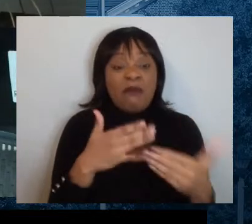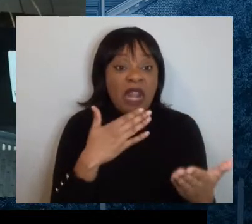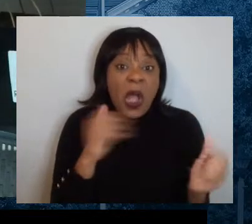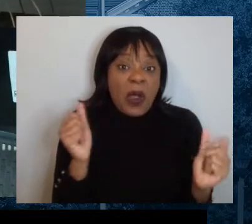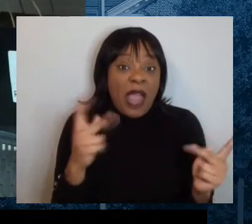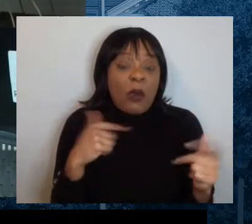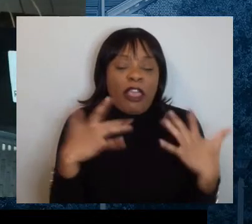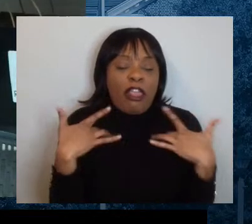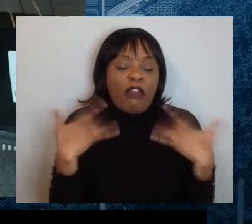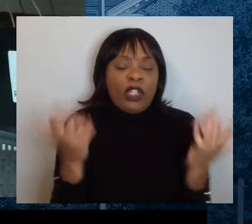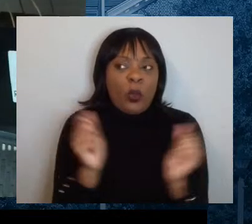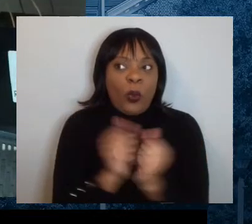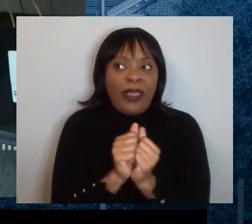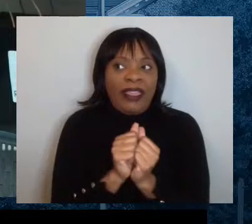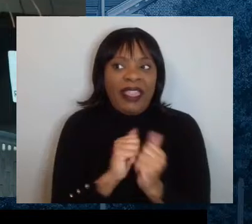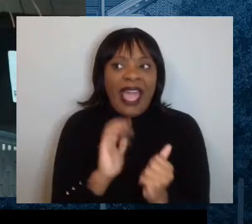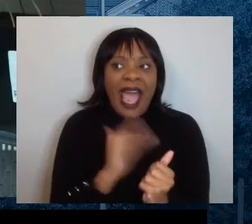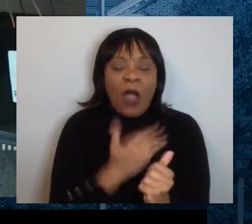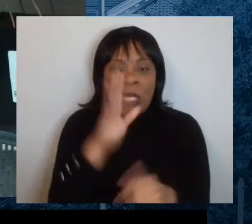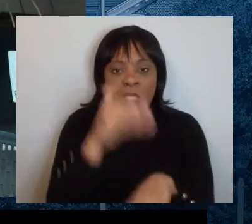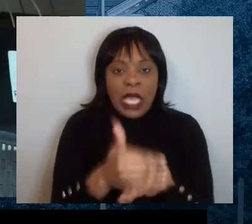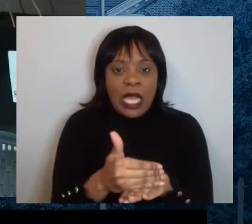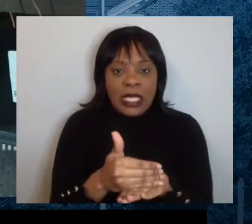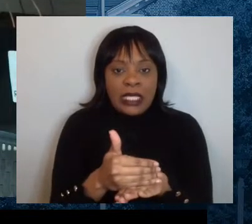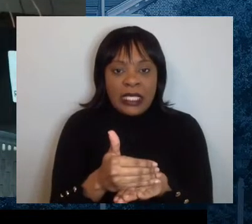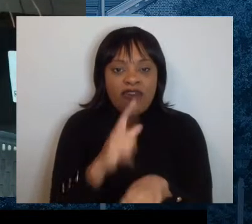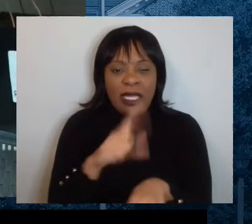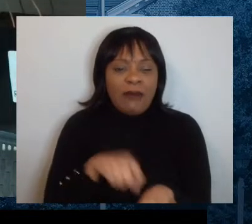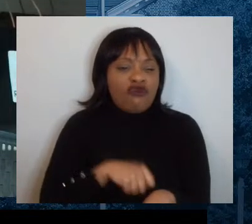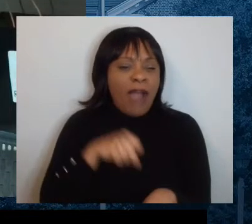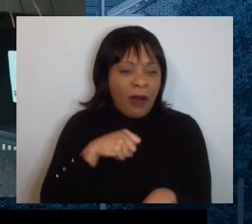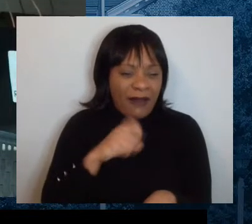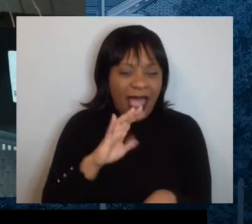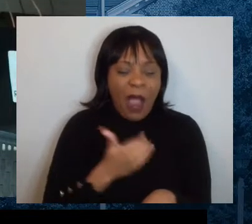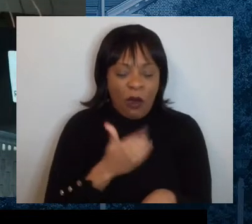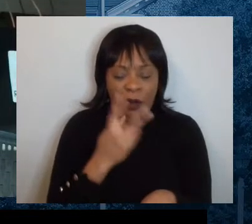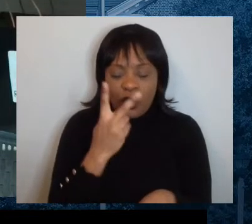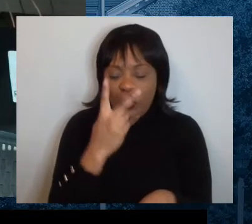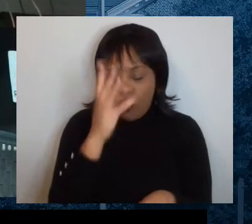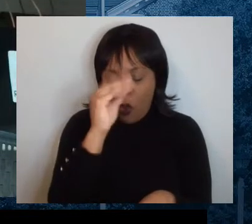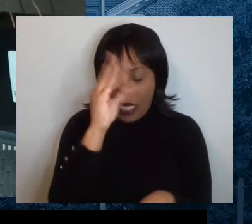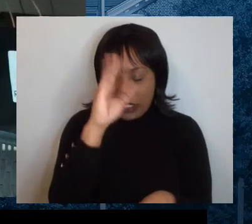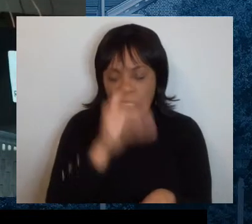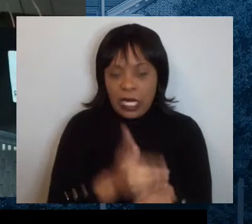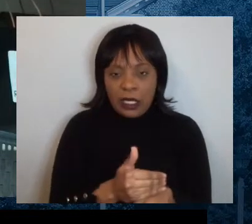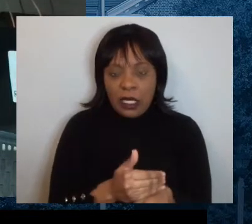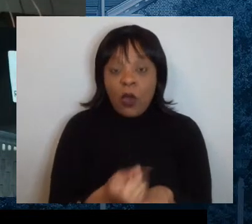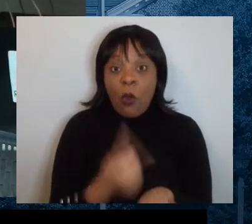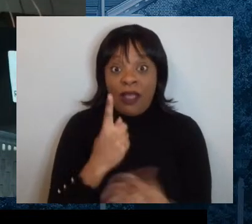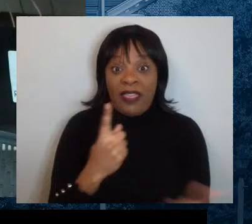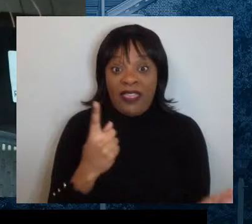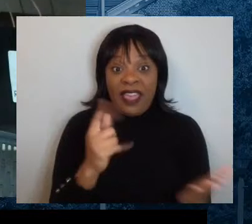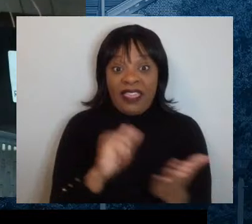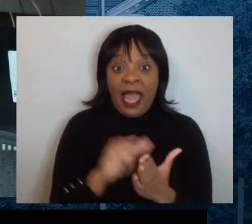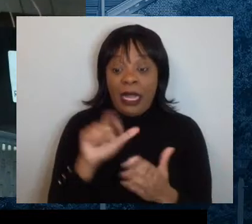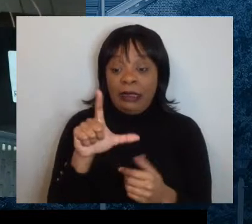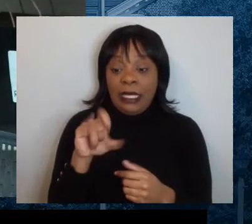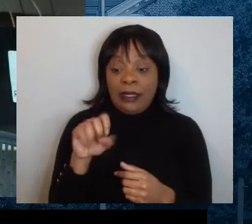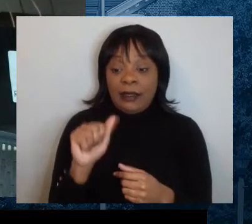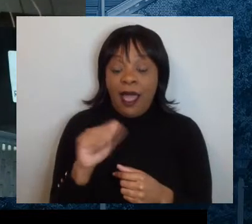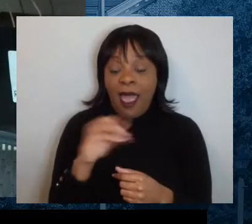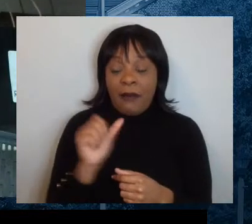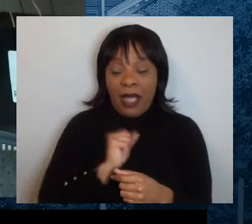with our sons. Very proud of them. One of the things that Lisa and I and